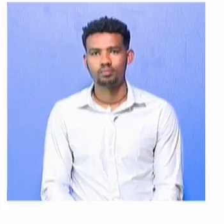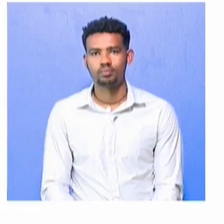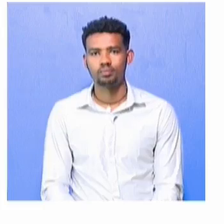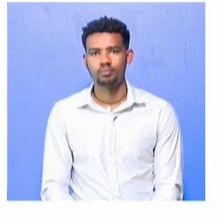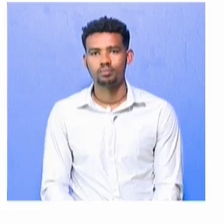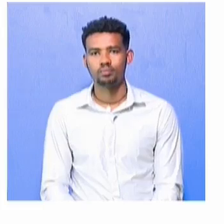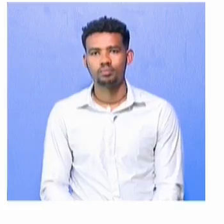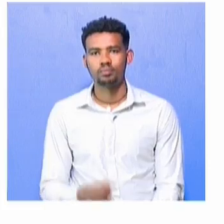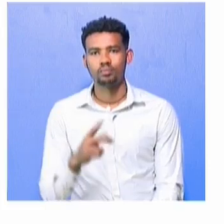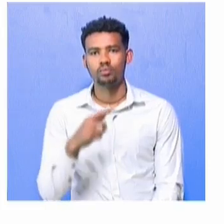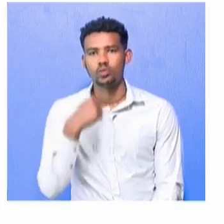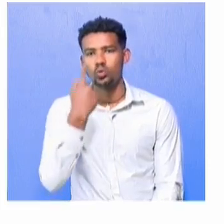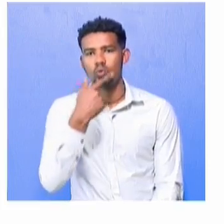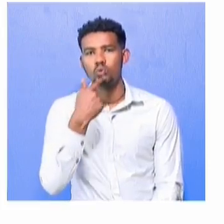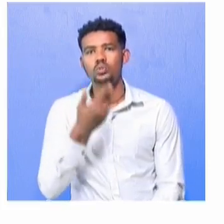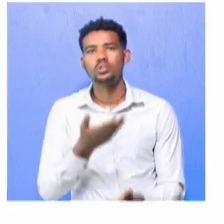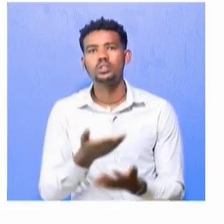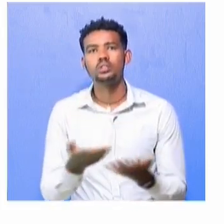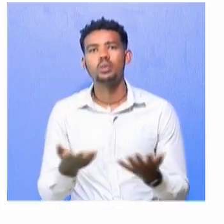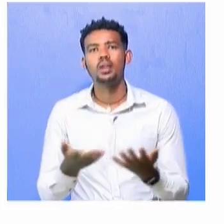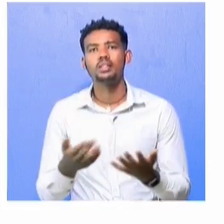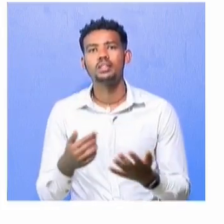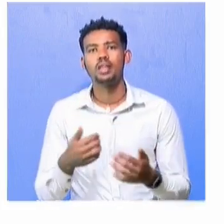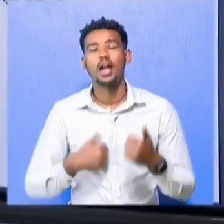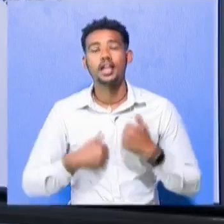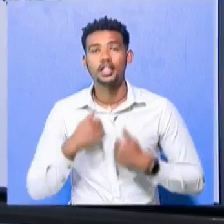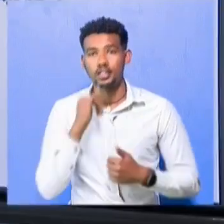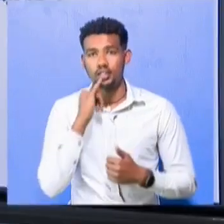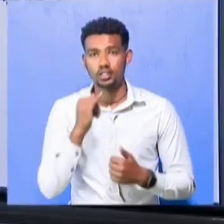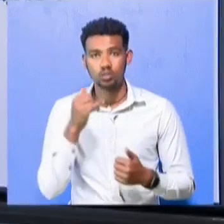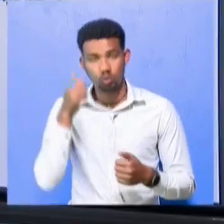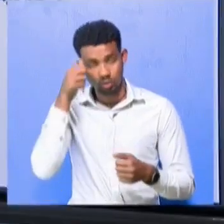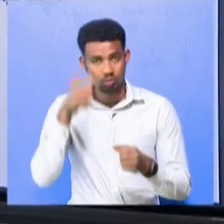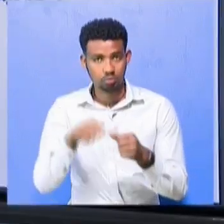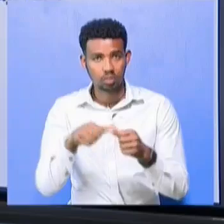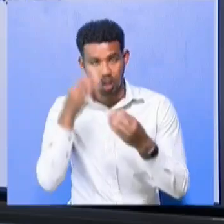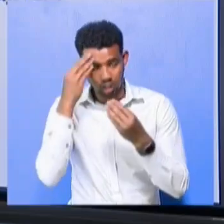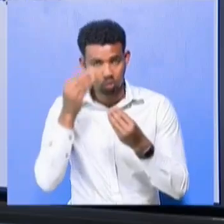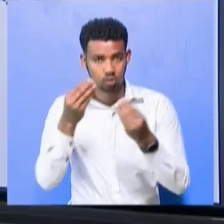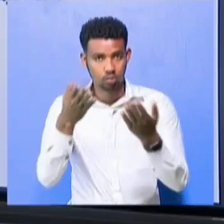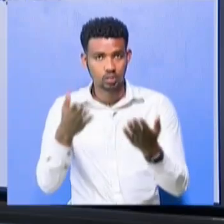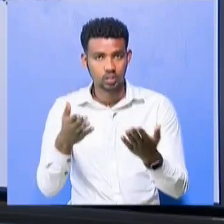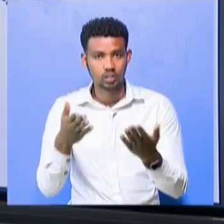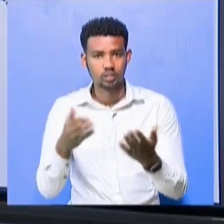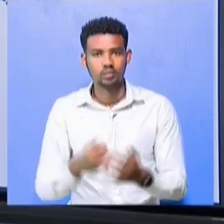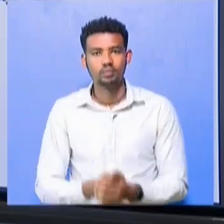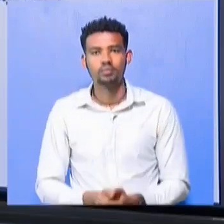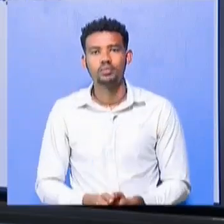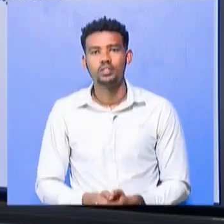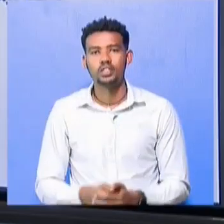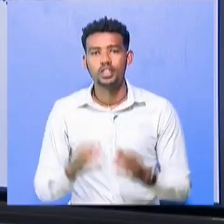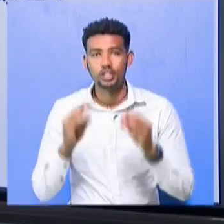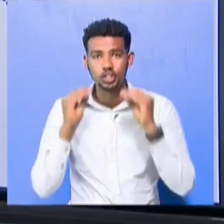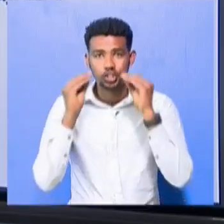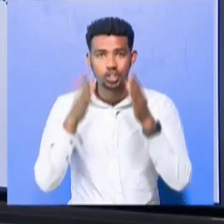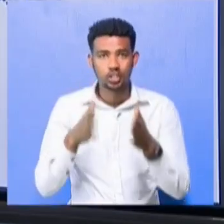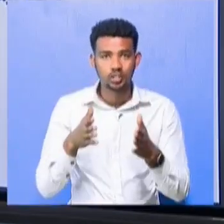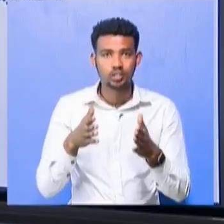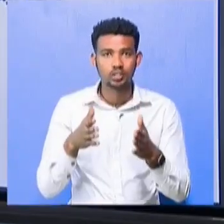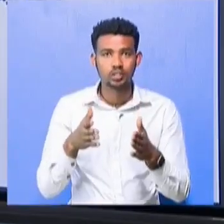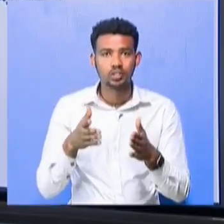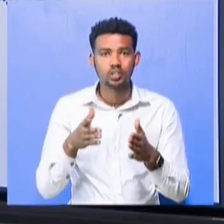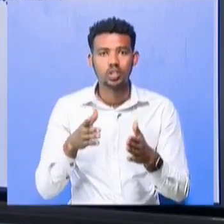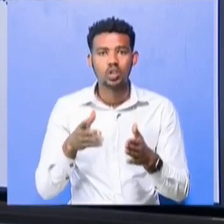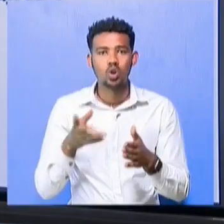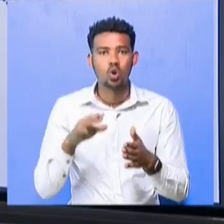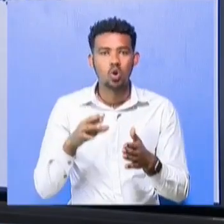Yeah. Who are the addresses? The one who concerns about these announcements. Who are they? The teachers, all the